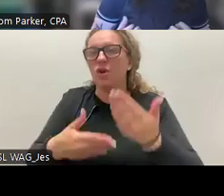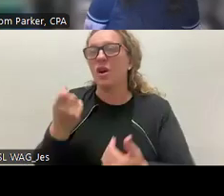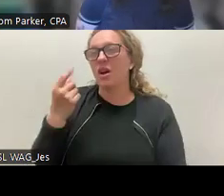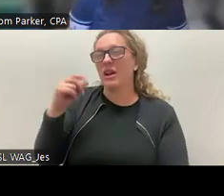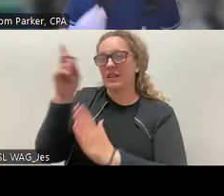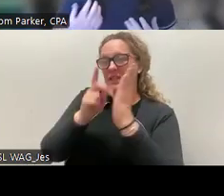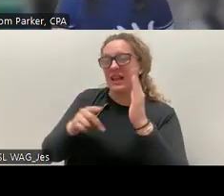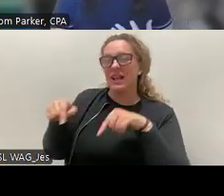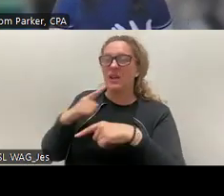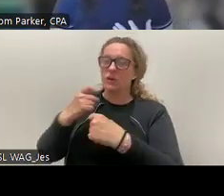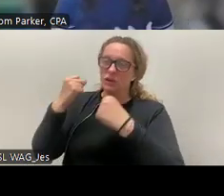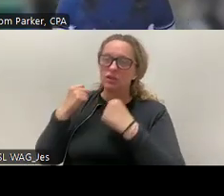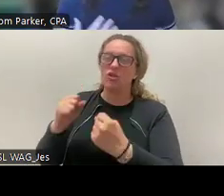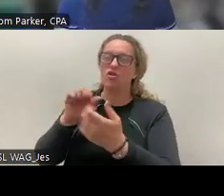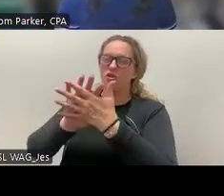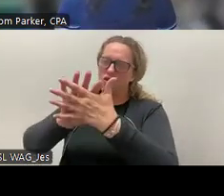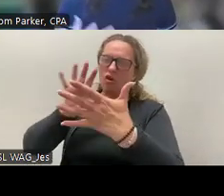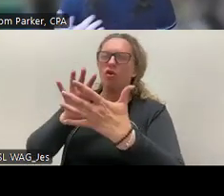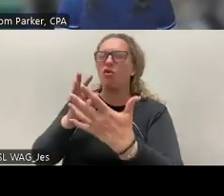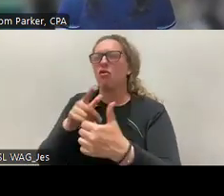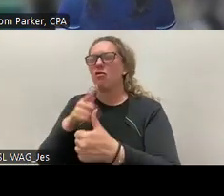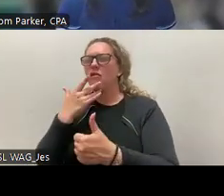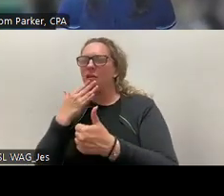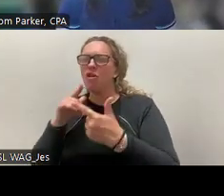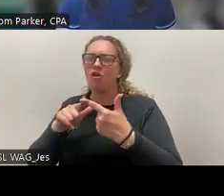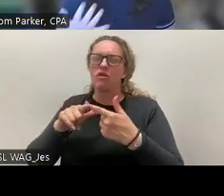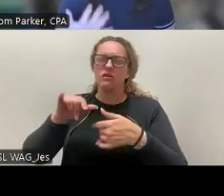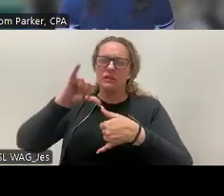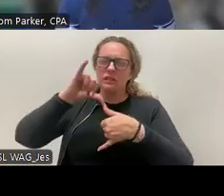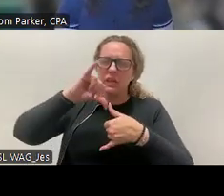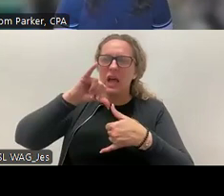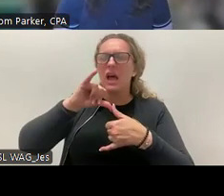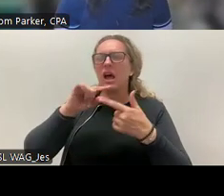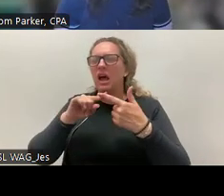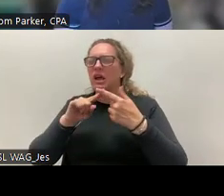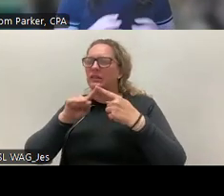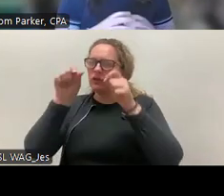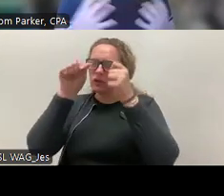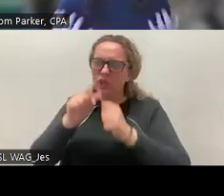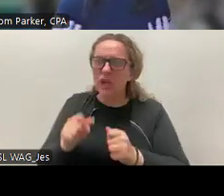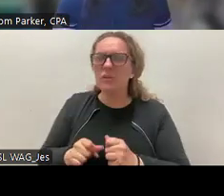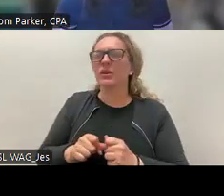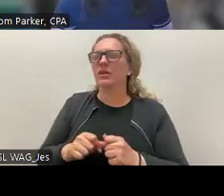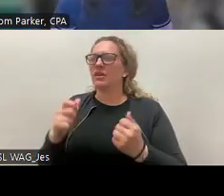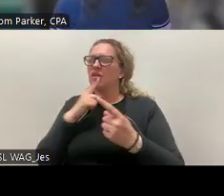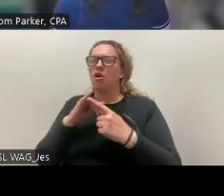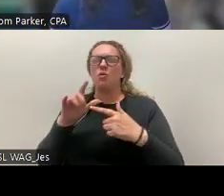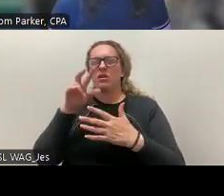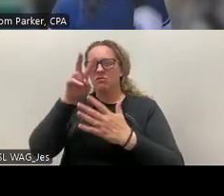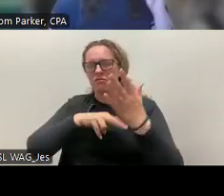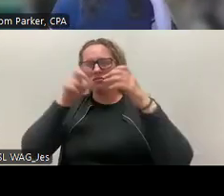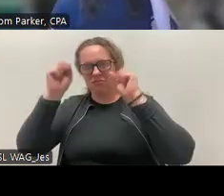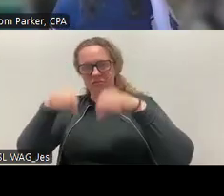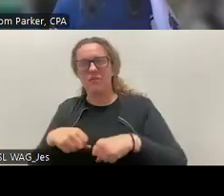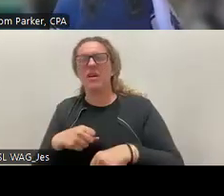has really strong contrast in terms of color, size, experimenting with different shapes. It's all pretty legible.